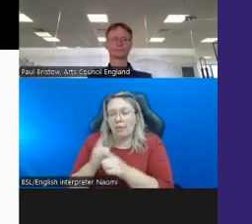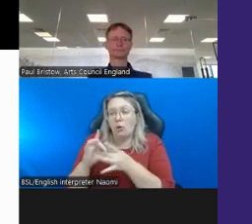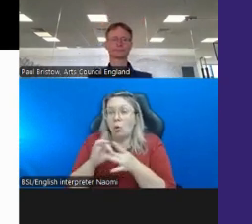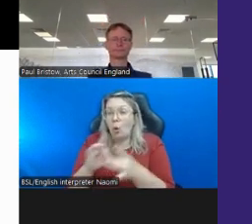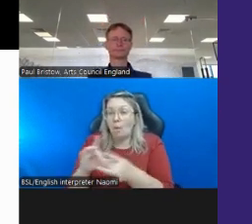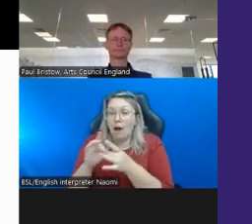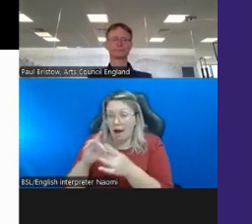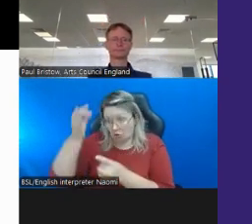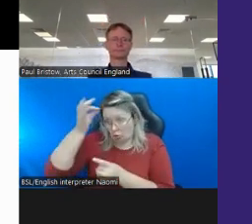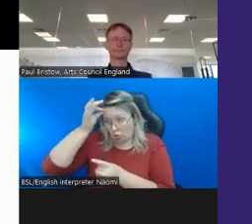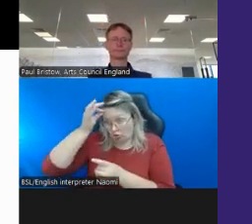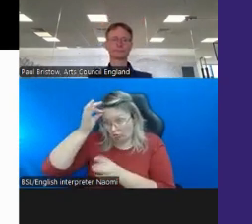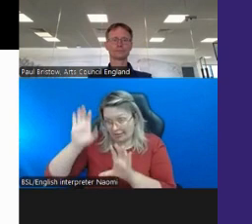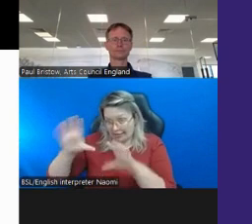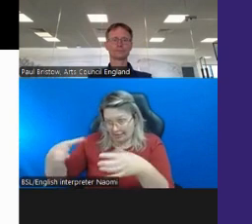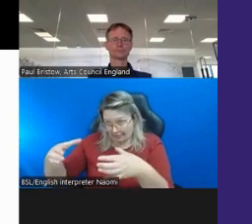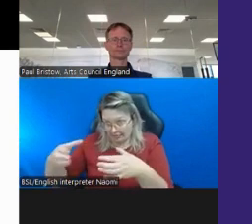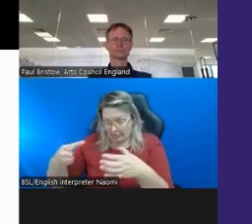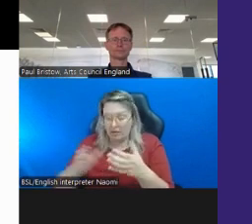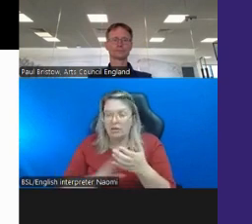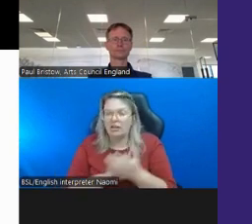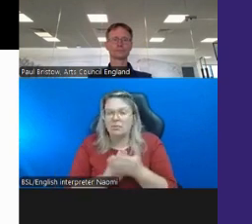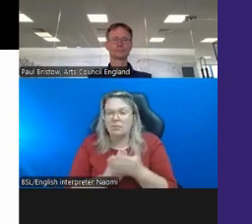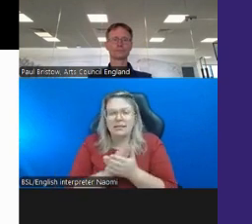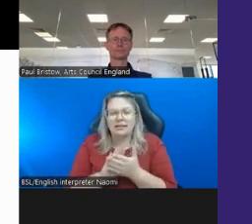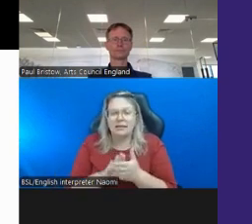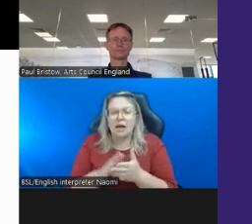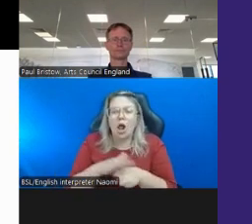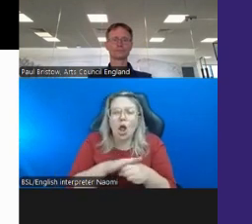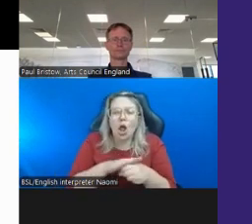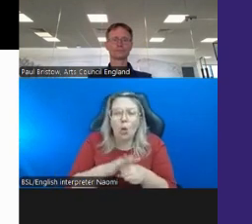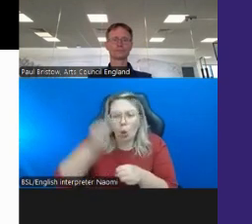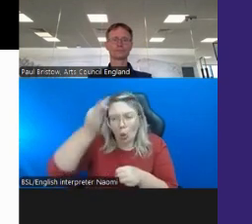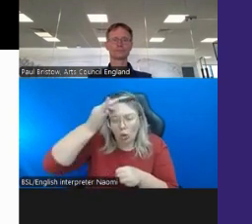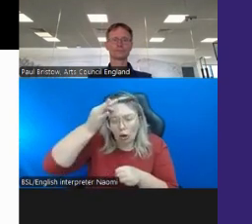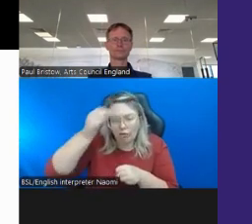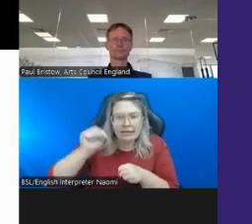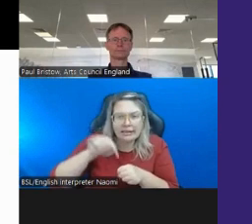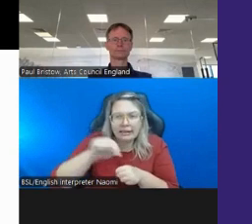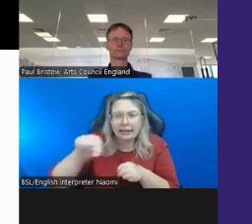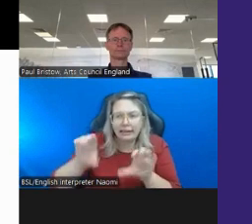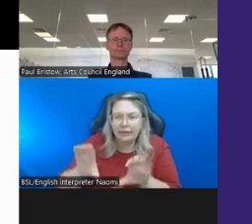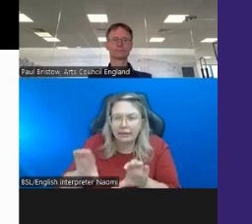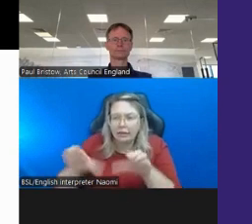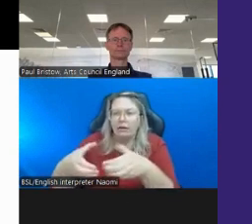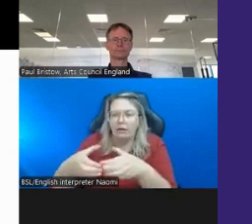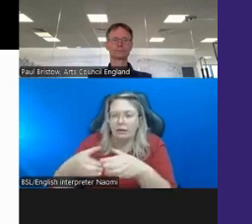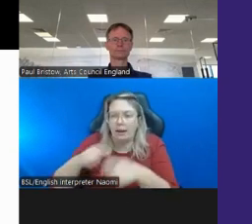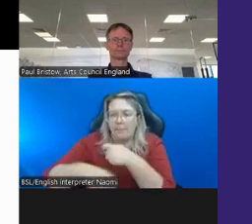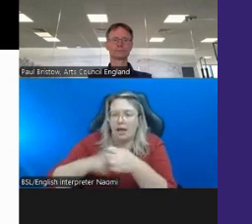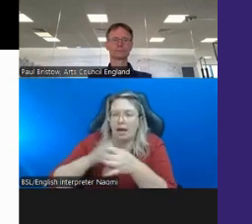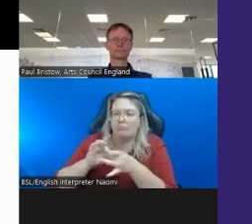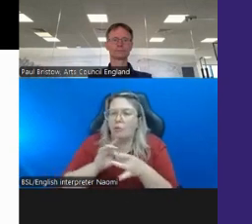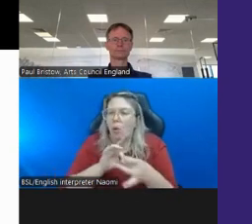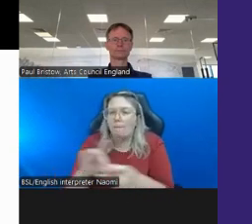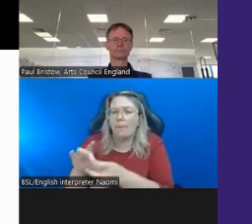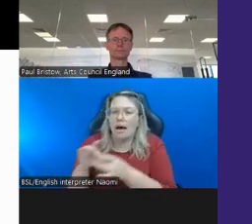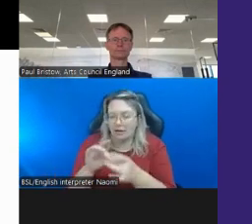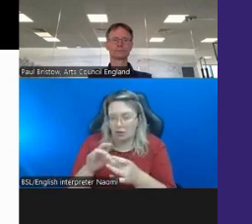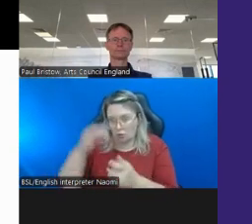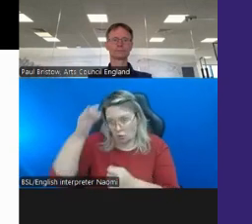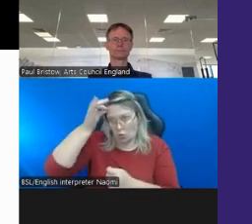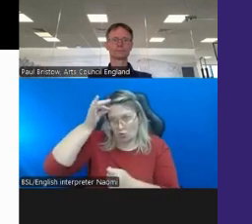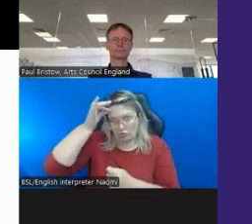that is, as he said, a collection of local authorities that form up the constituents of a combined authority.